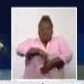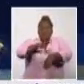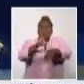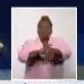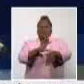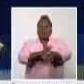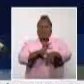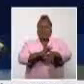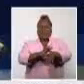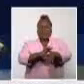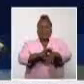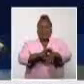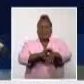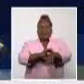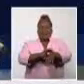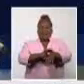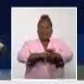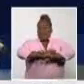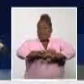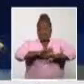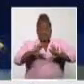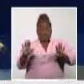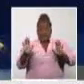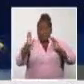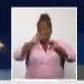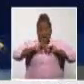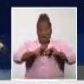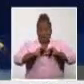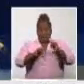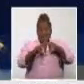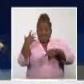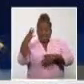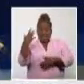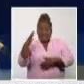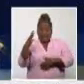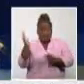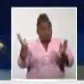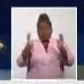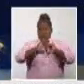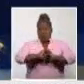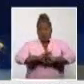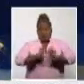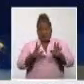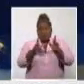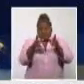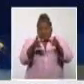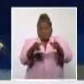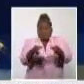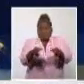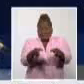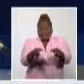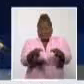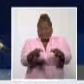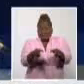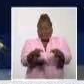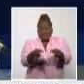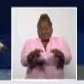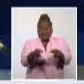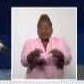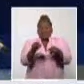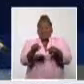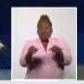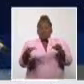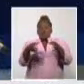yesterday, all these people are usually admitted to a hospital or to an isolation center. They have